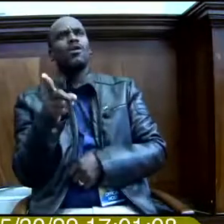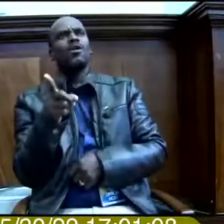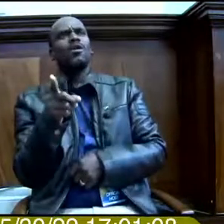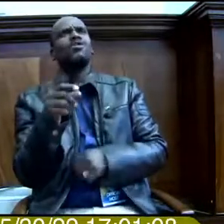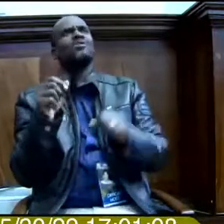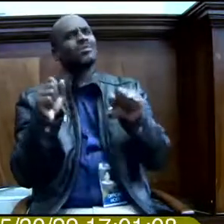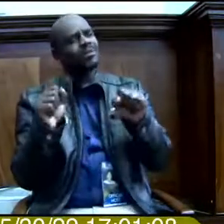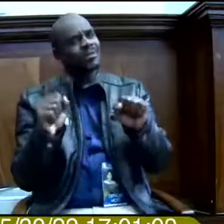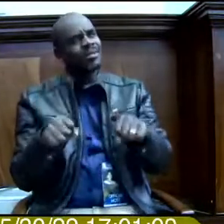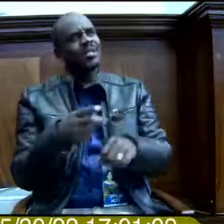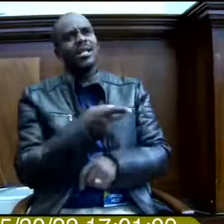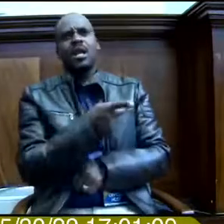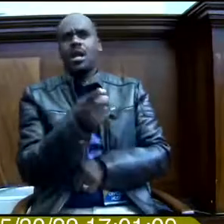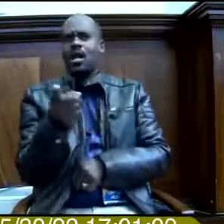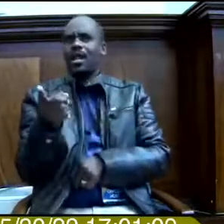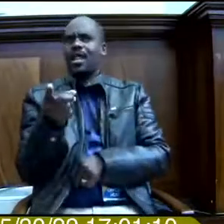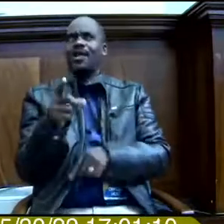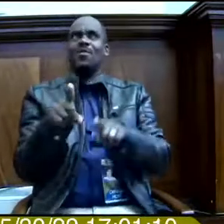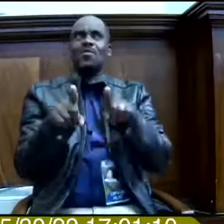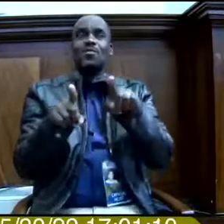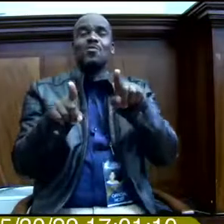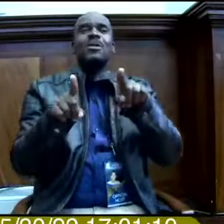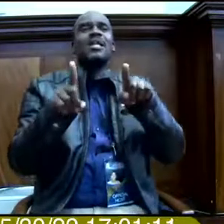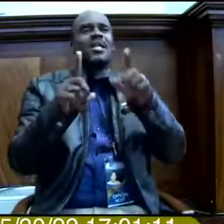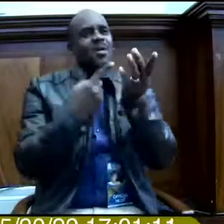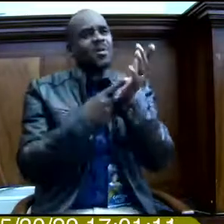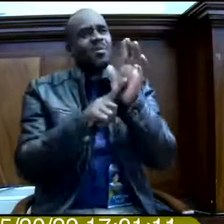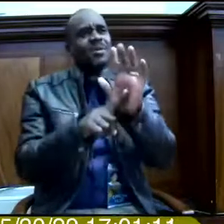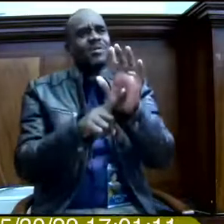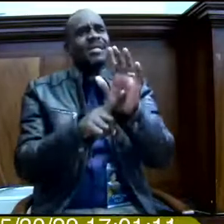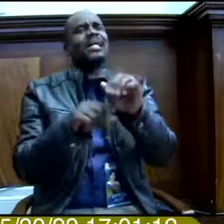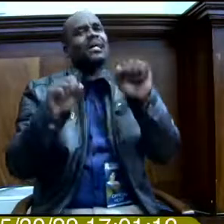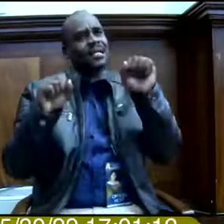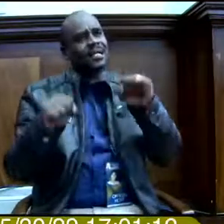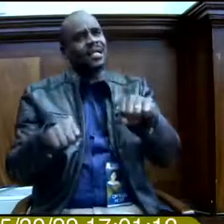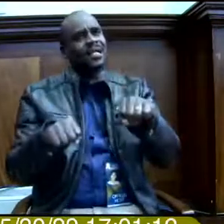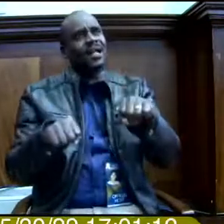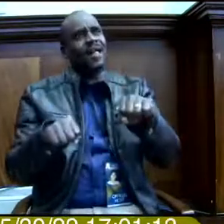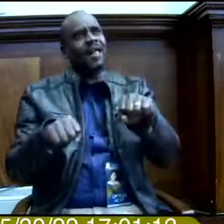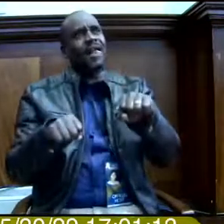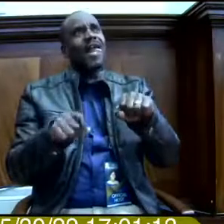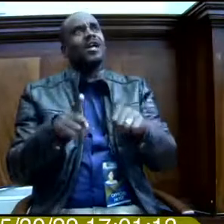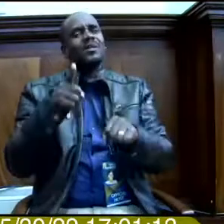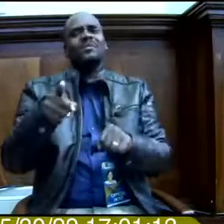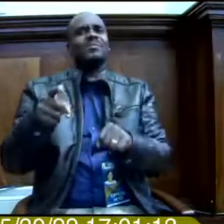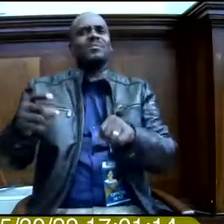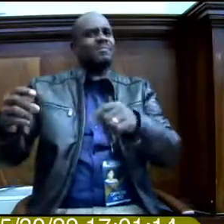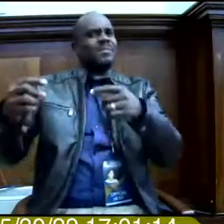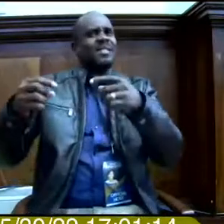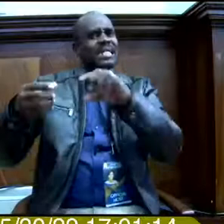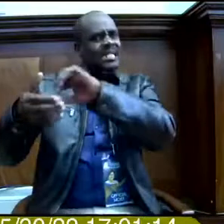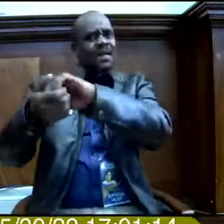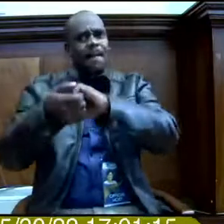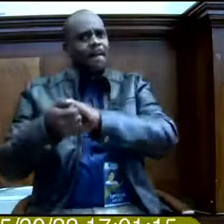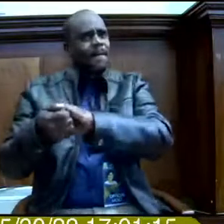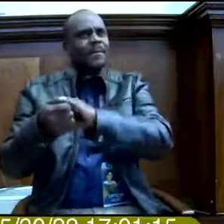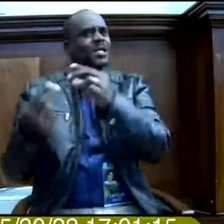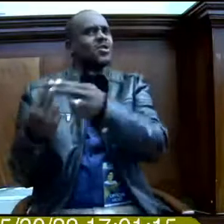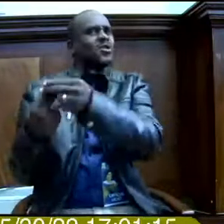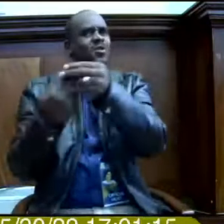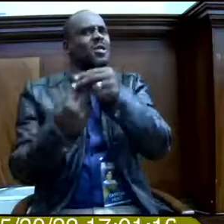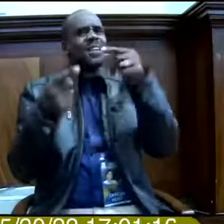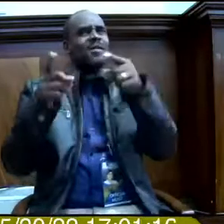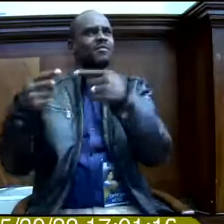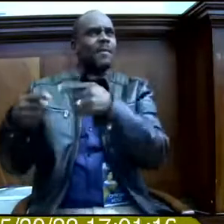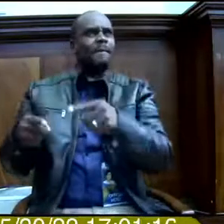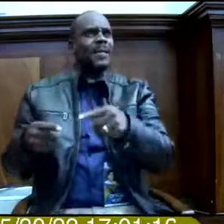affects whether you belong to a concert to affiliate or to a serve to affiliate if you are talking about